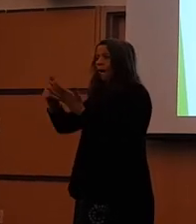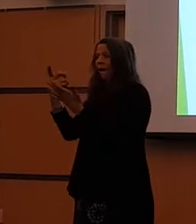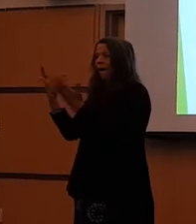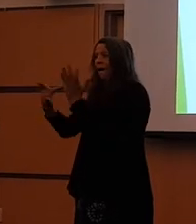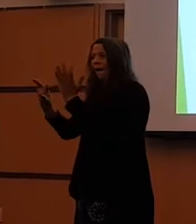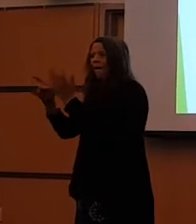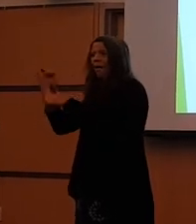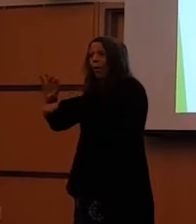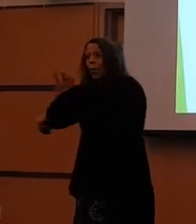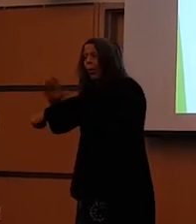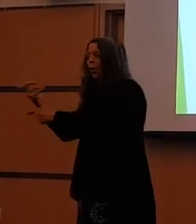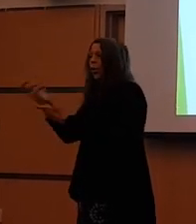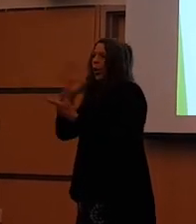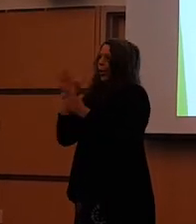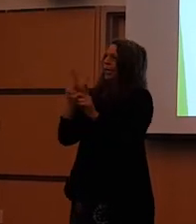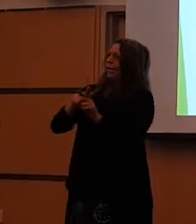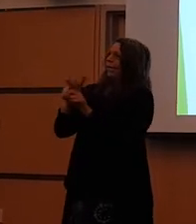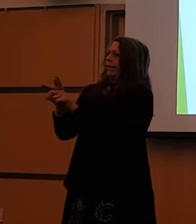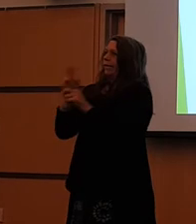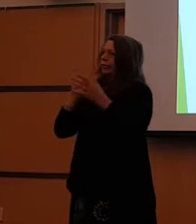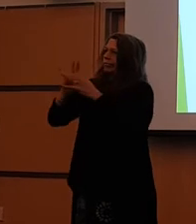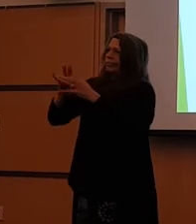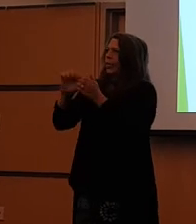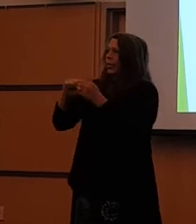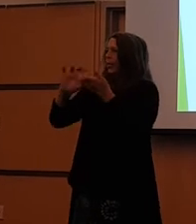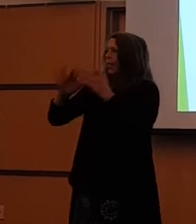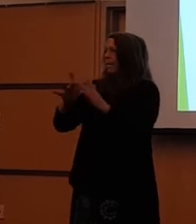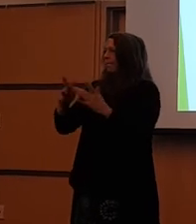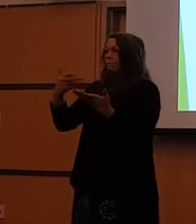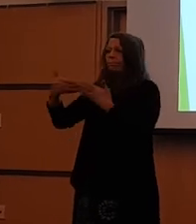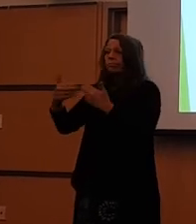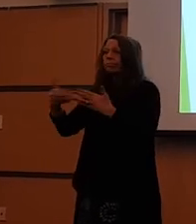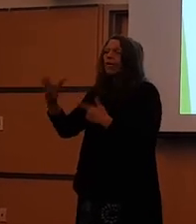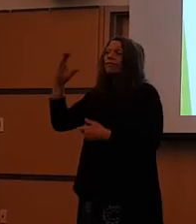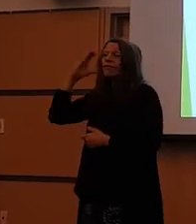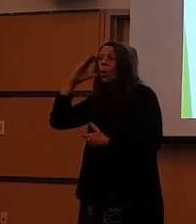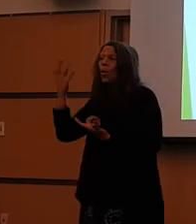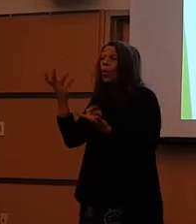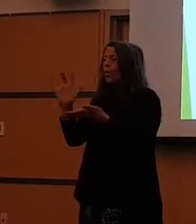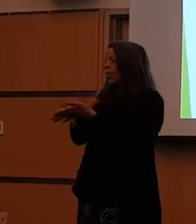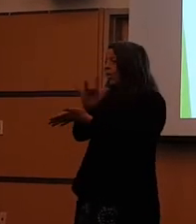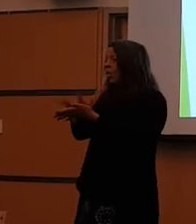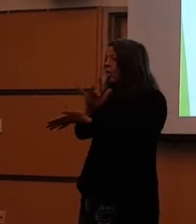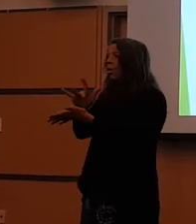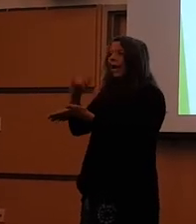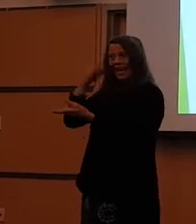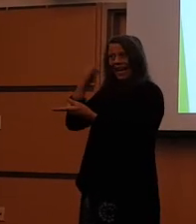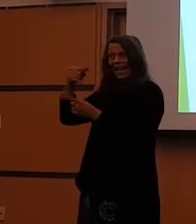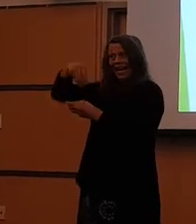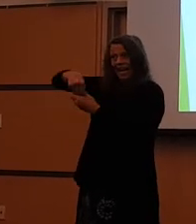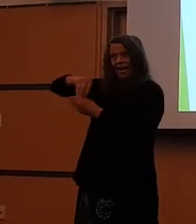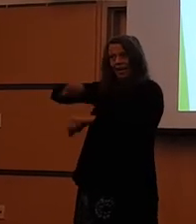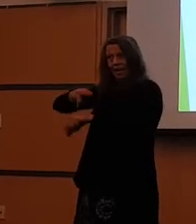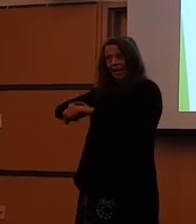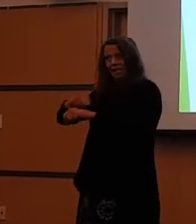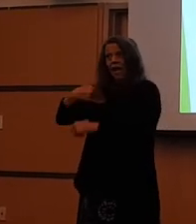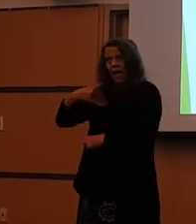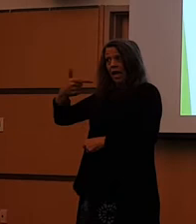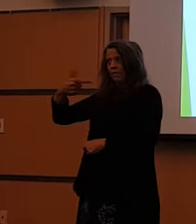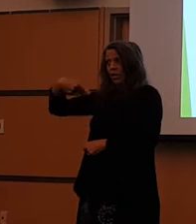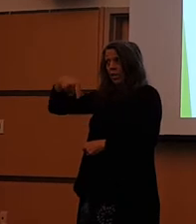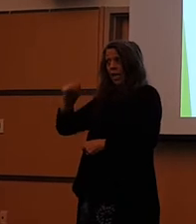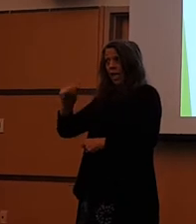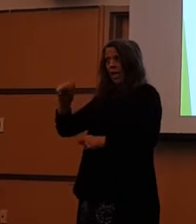Anyone with a phone or a tablet with GPS capabilities is going to be able to open it and use